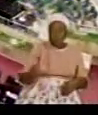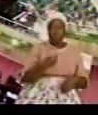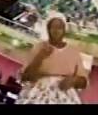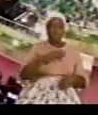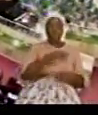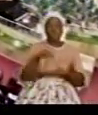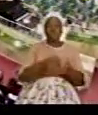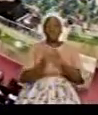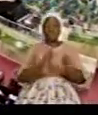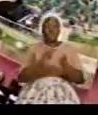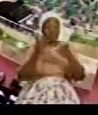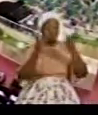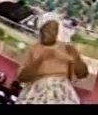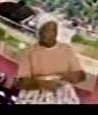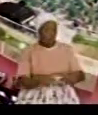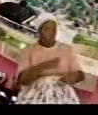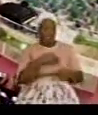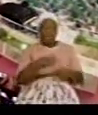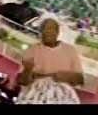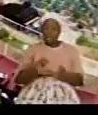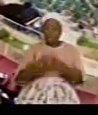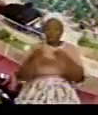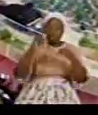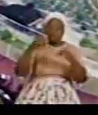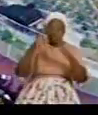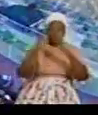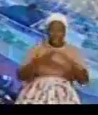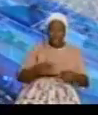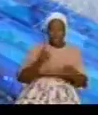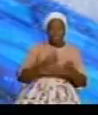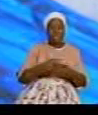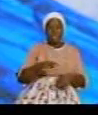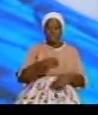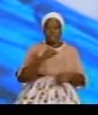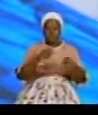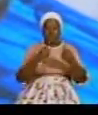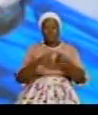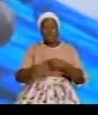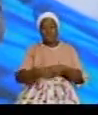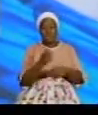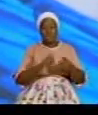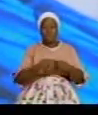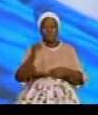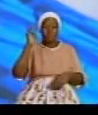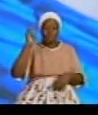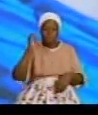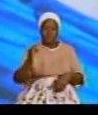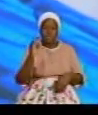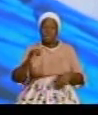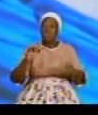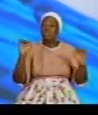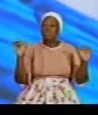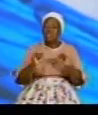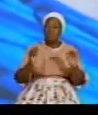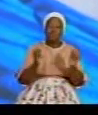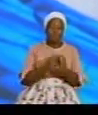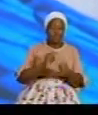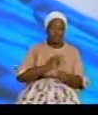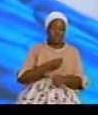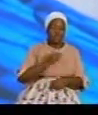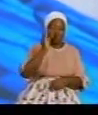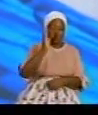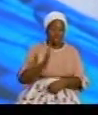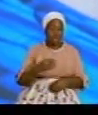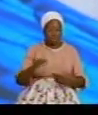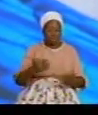From wherever they are to Jerusalem and to wherever he was preaching. The same thing with us preachers of